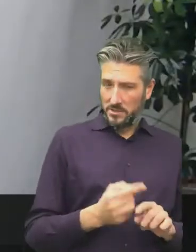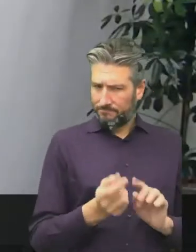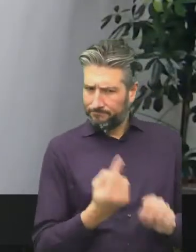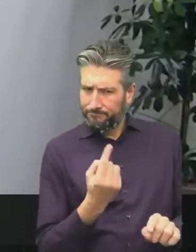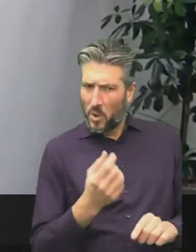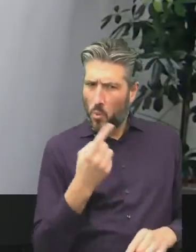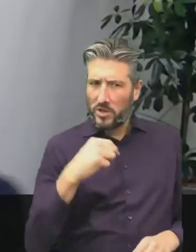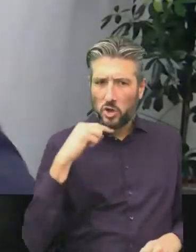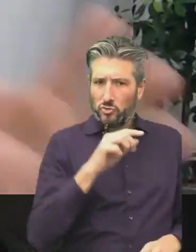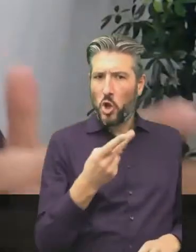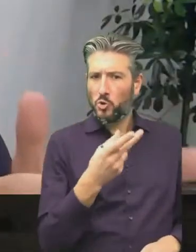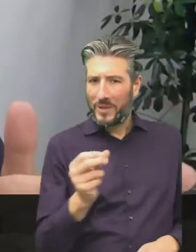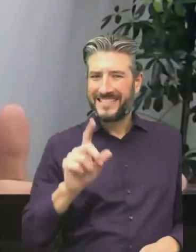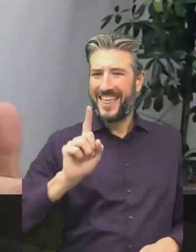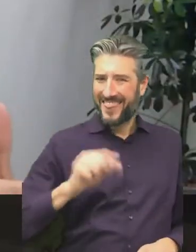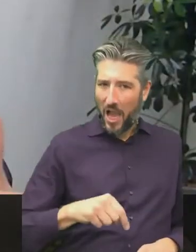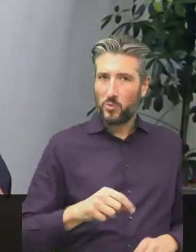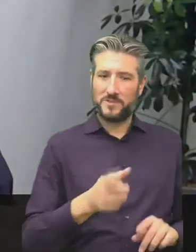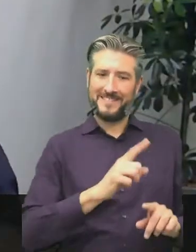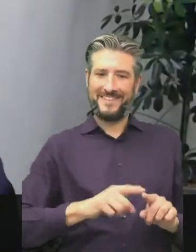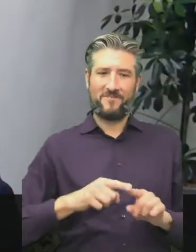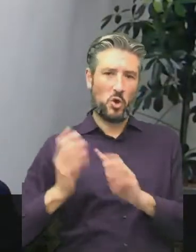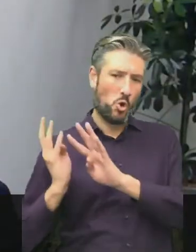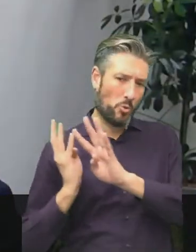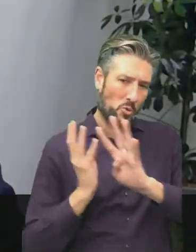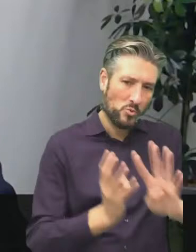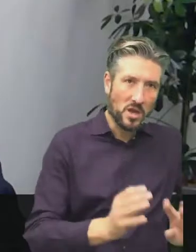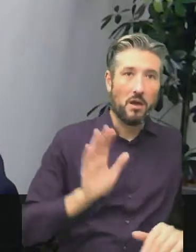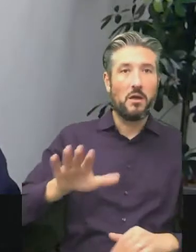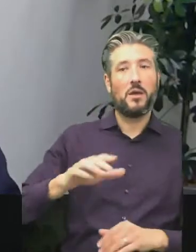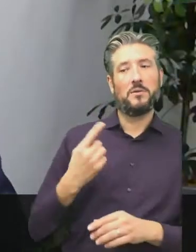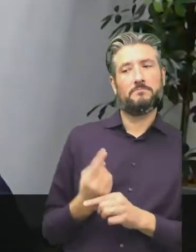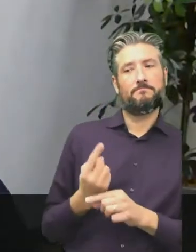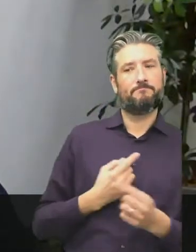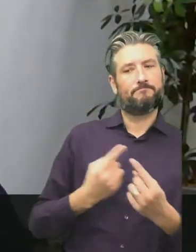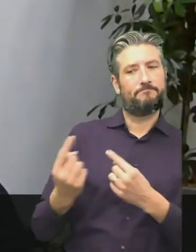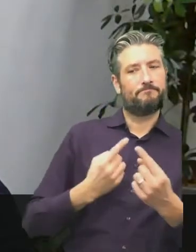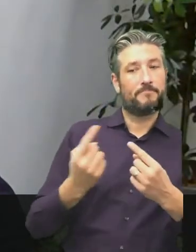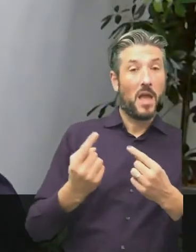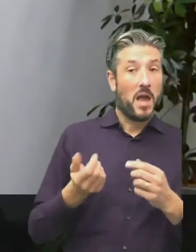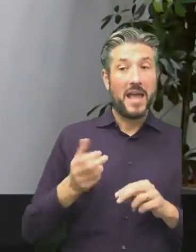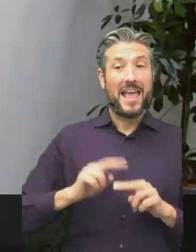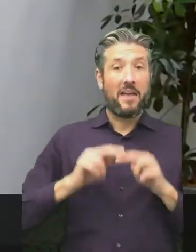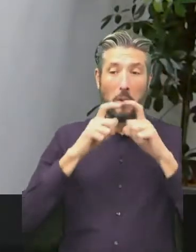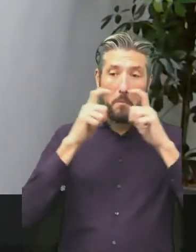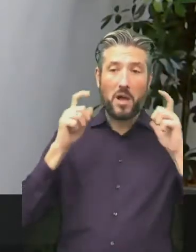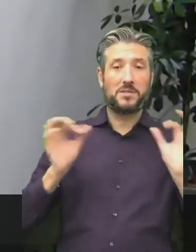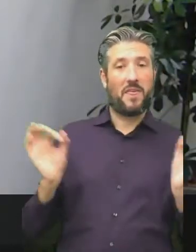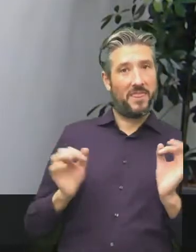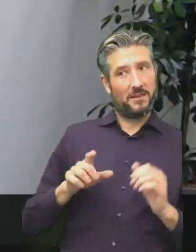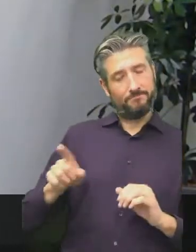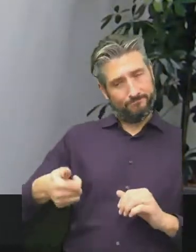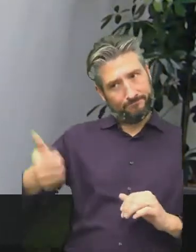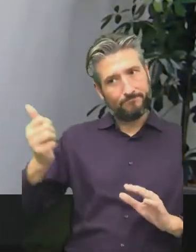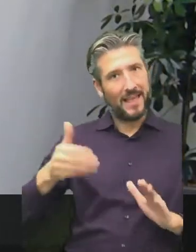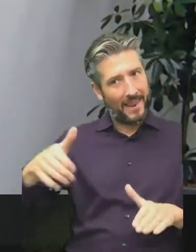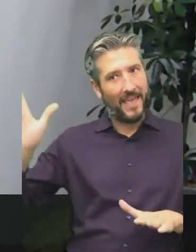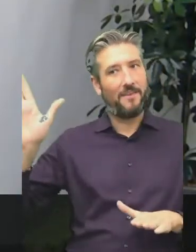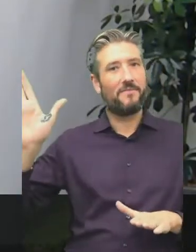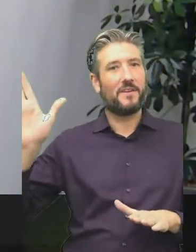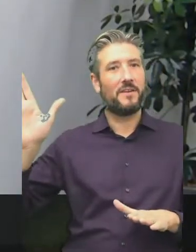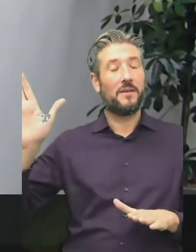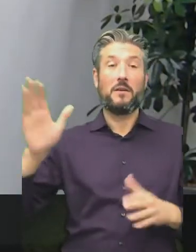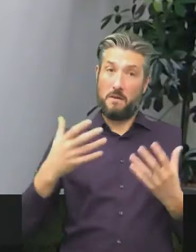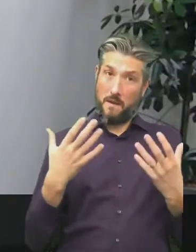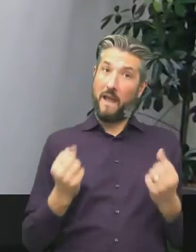they've asked to leave TfL, and some commuters have stopped coming on as well. In relation to shops, many shops have signs